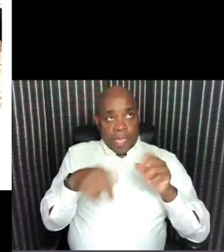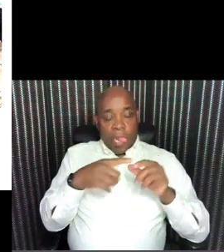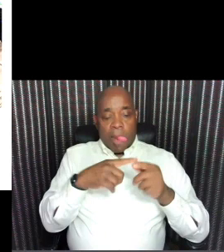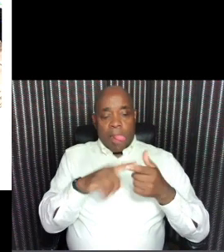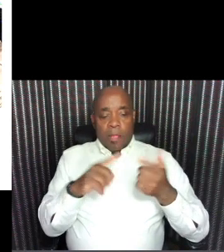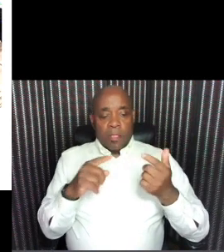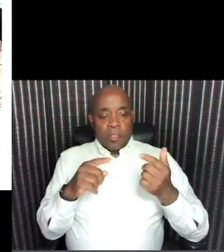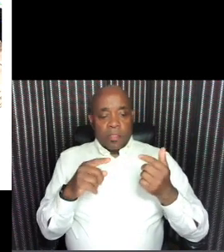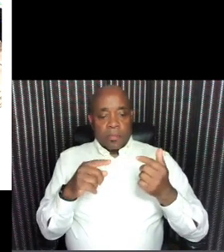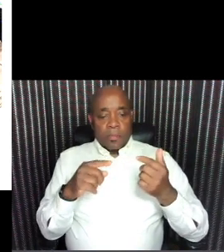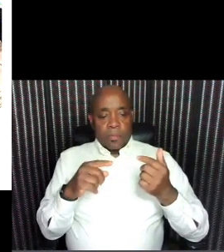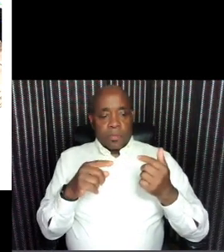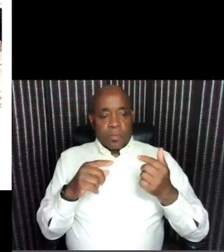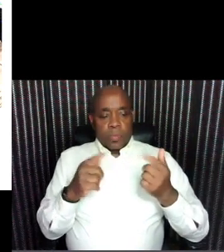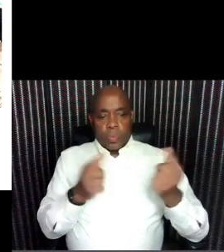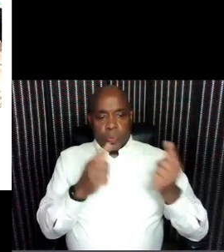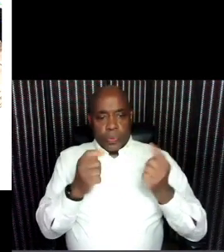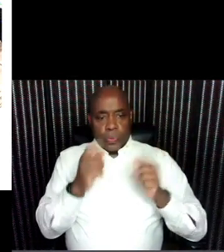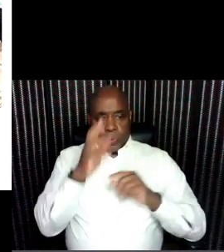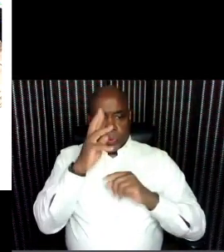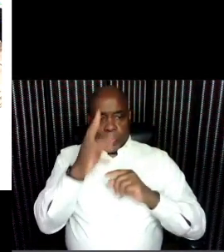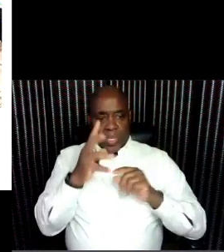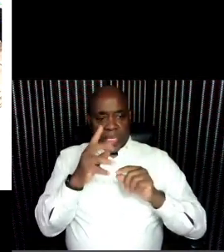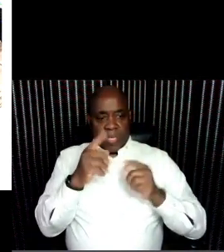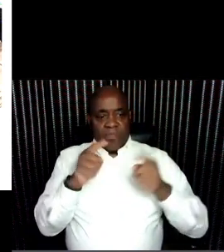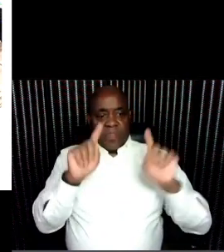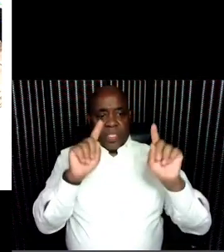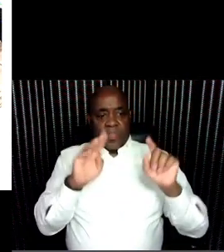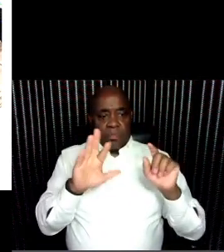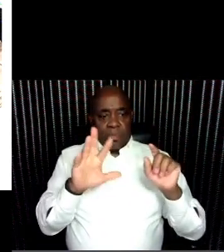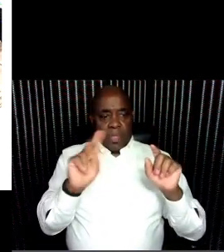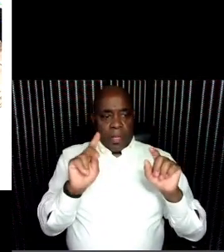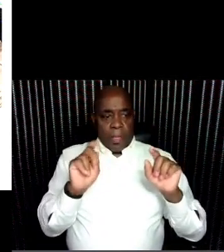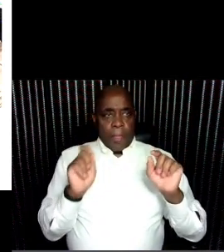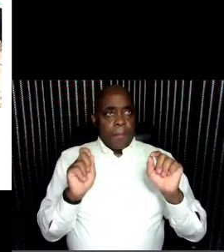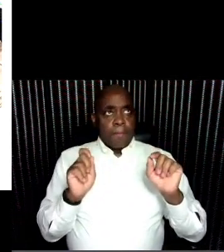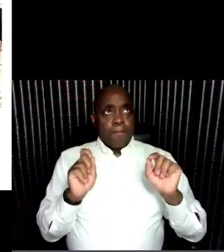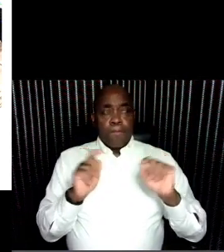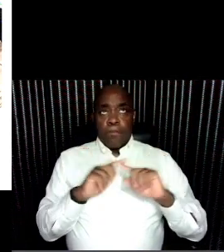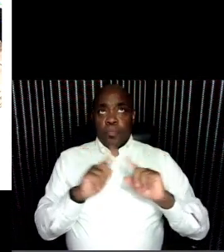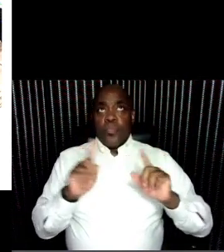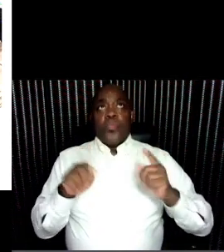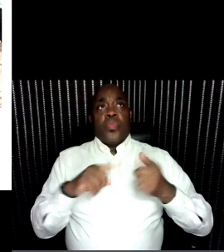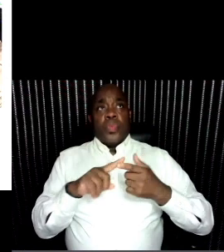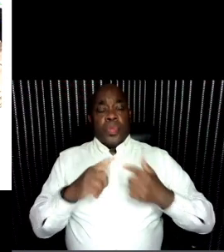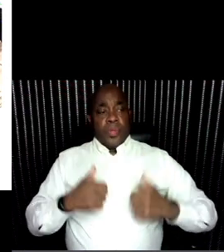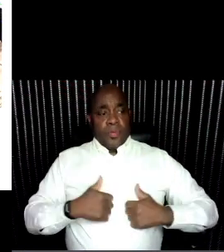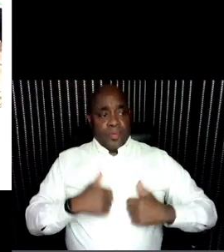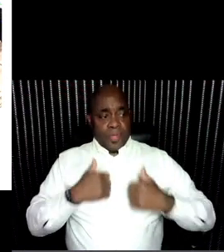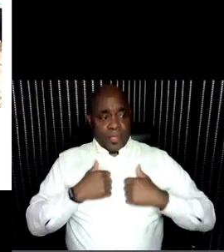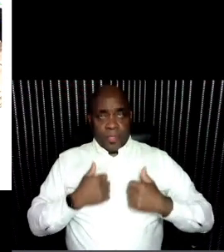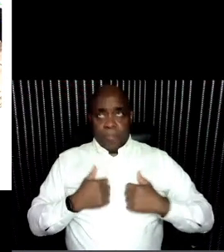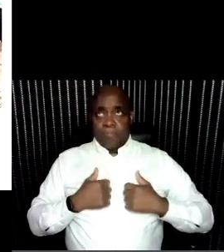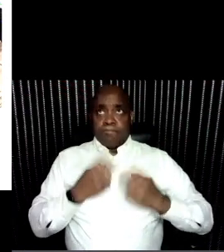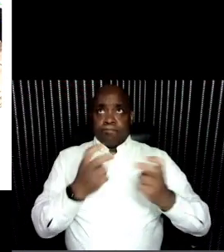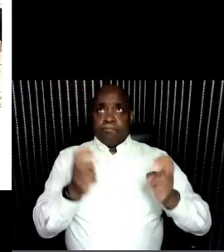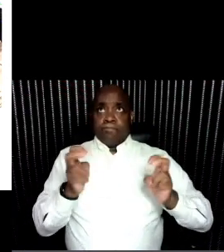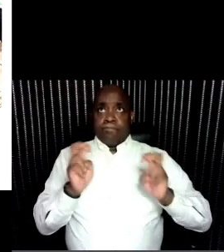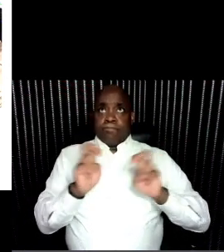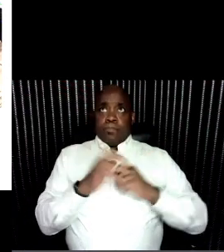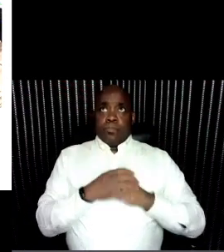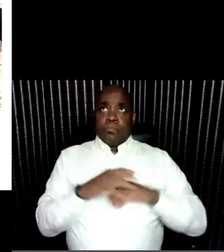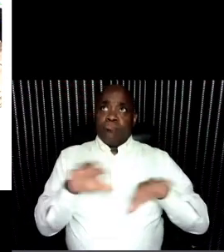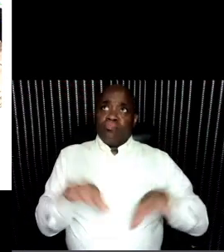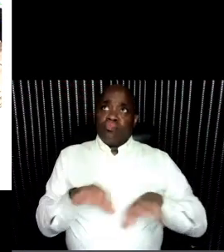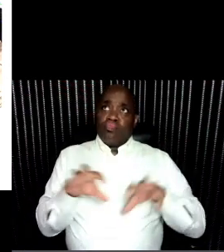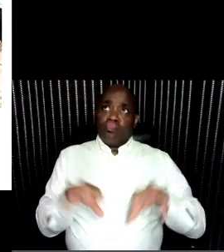create like an effective block? What do we need to do? And it was residents. They were just sitting there and doing the work of trying to